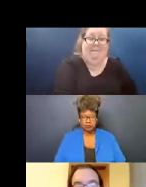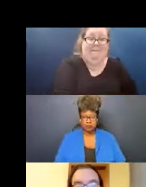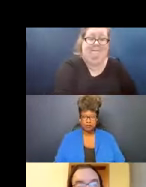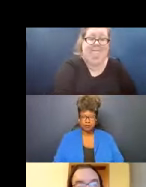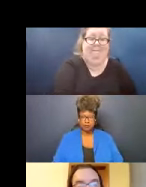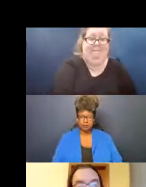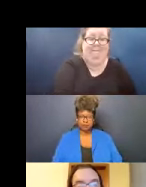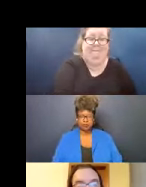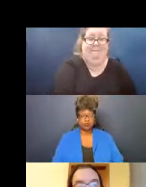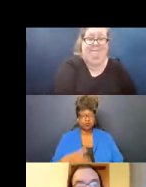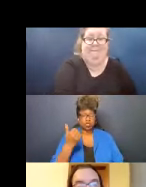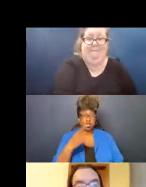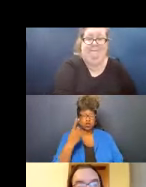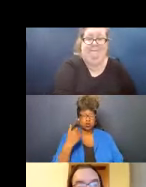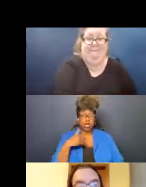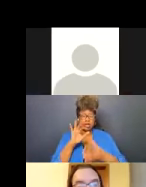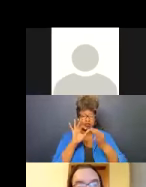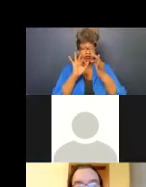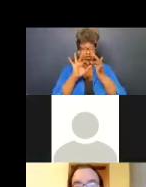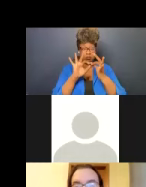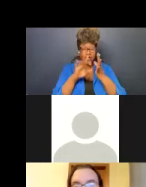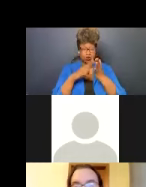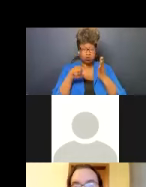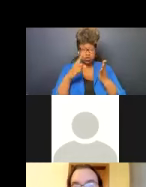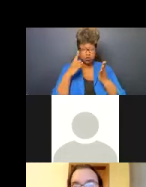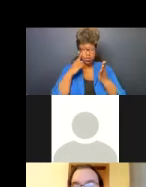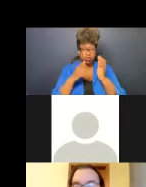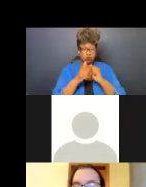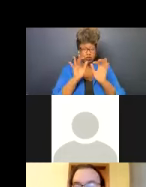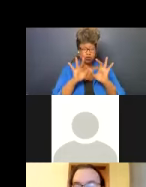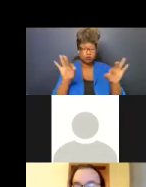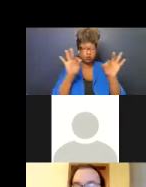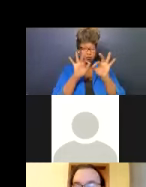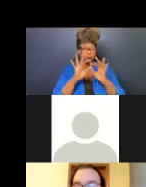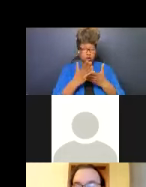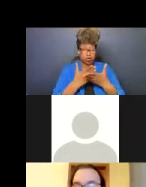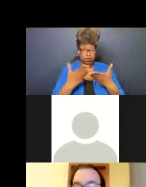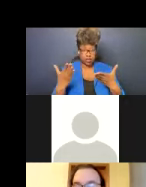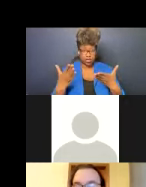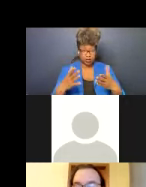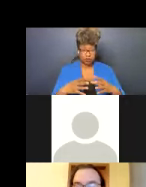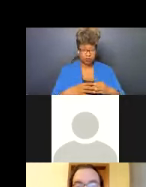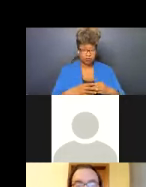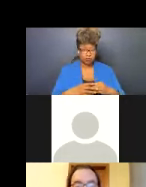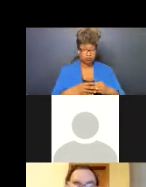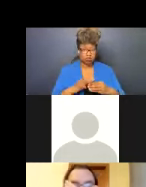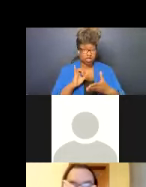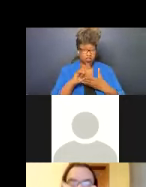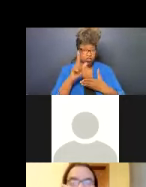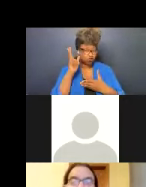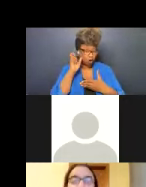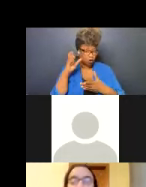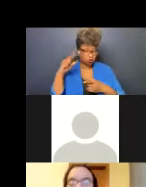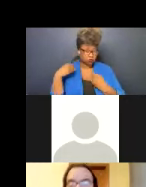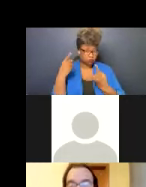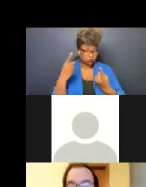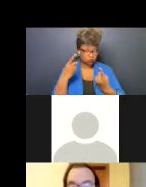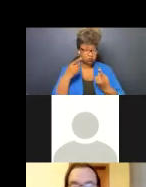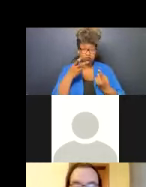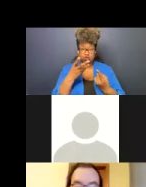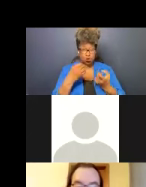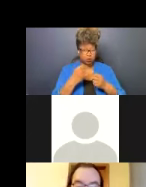Does anybody have any feedback on what you think is the most important thing that you've heard, or, that you want to make